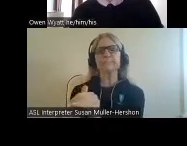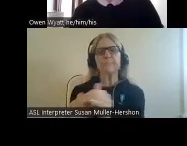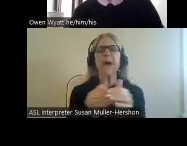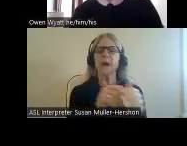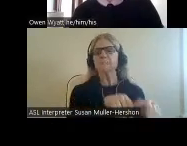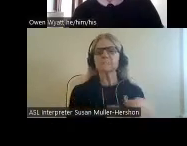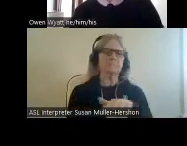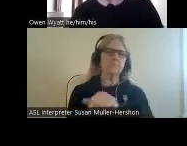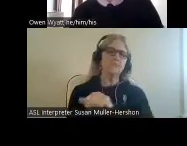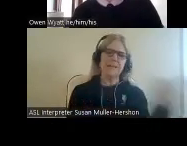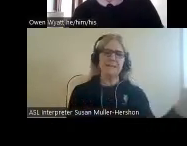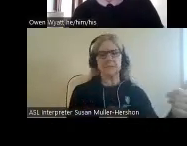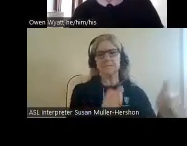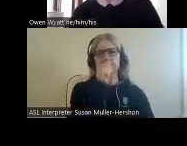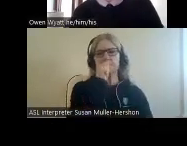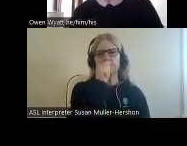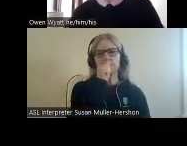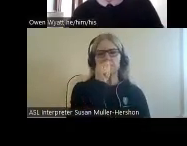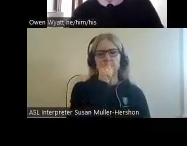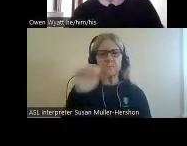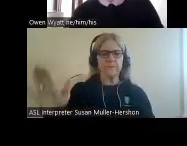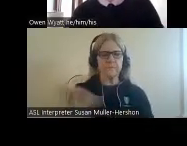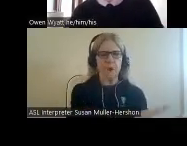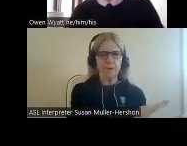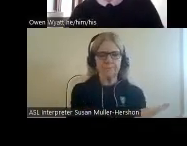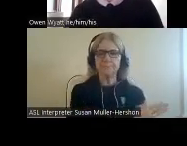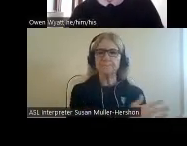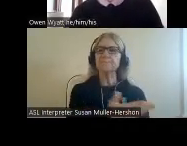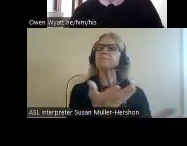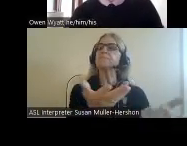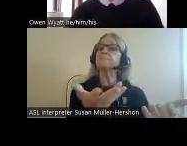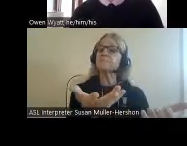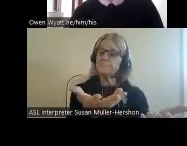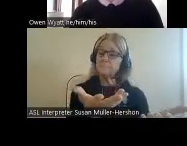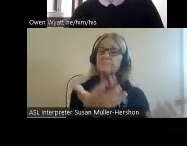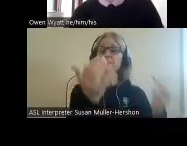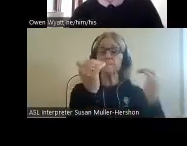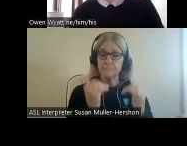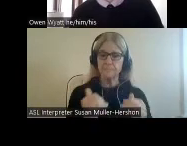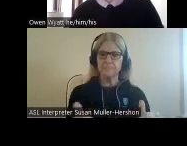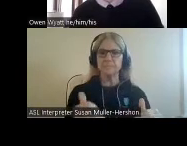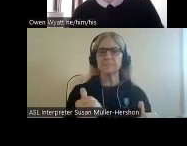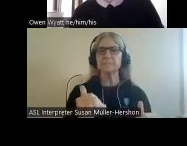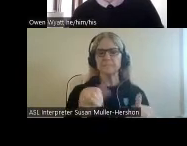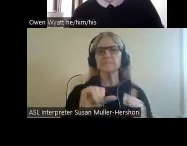confidential. You'll see here we're also voluntary, and so that's important to emphasize as well.